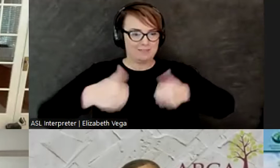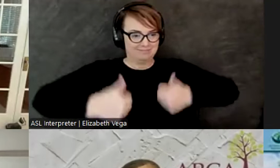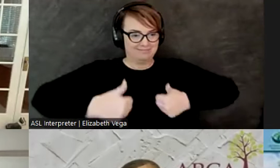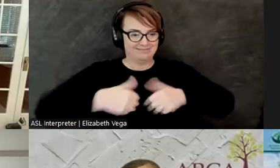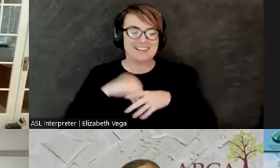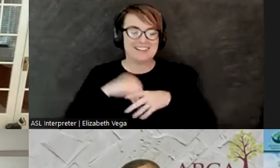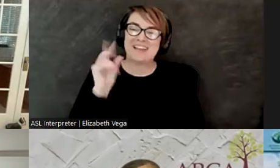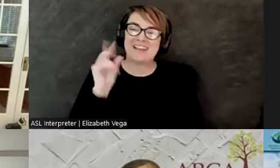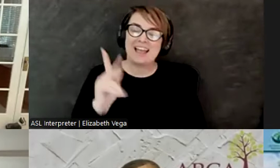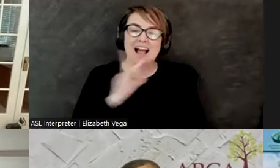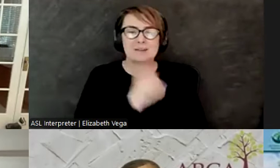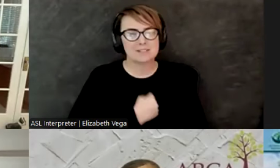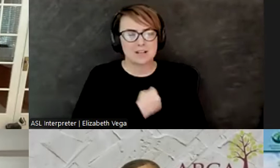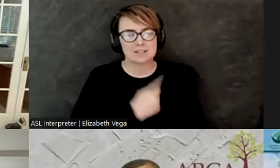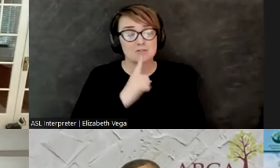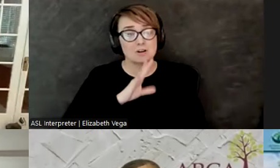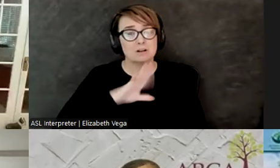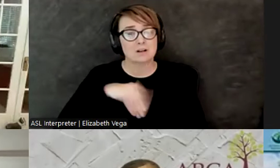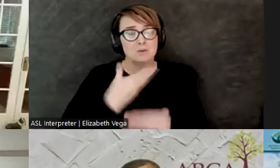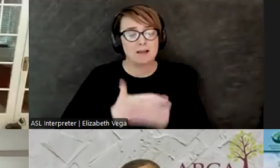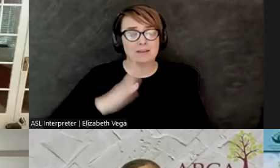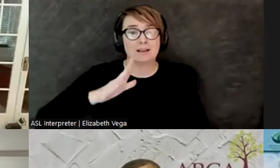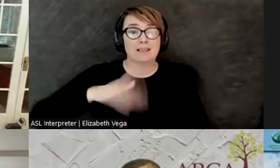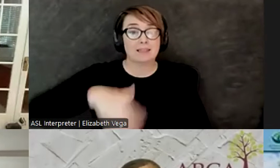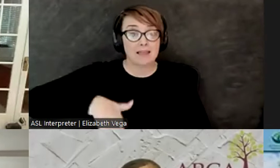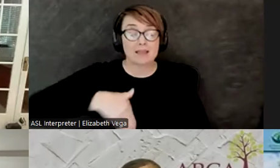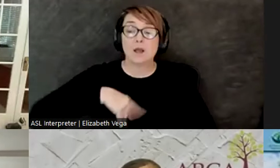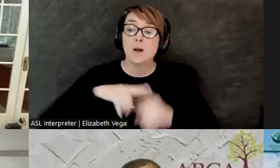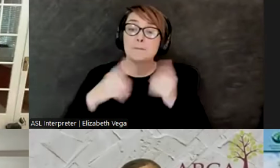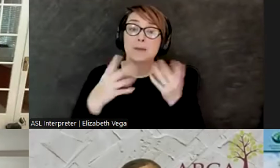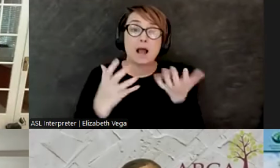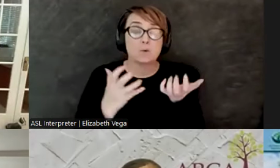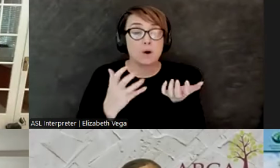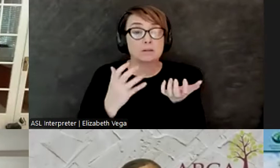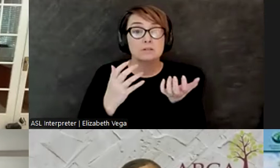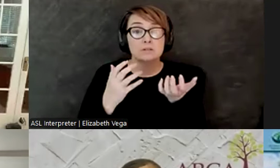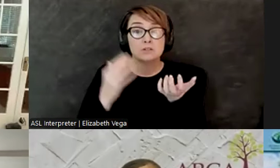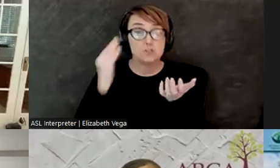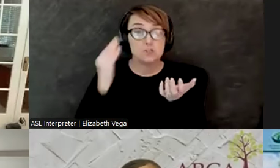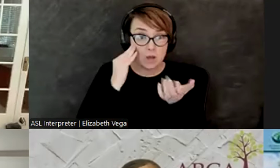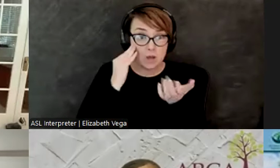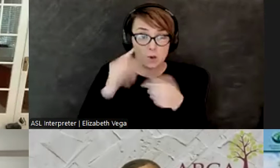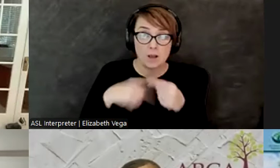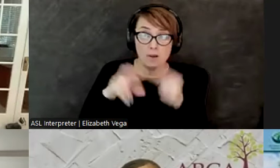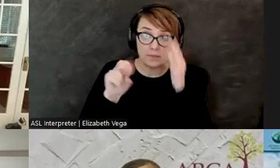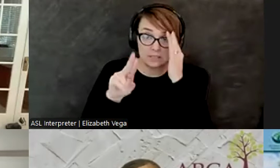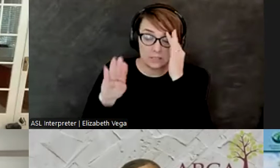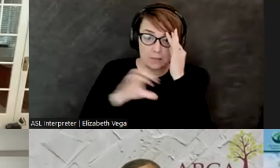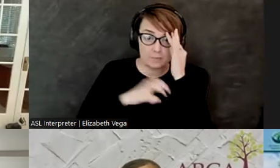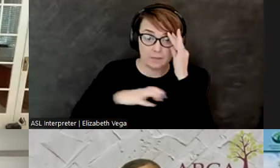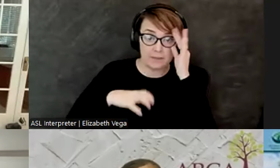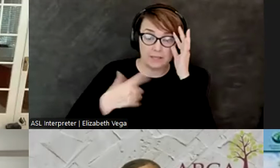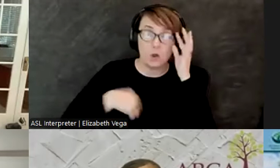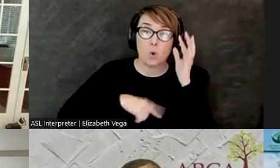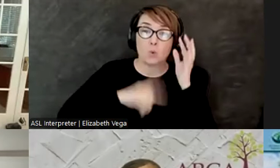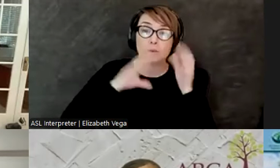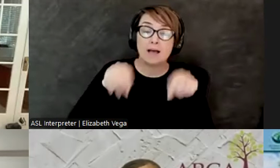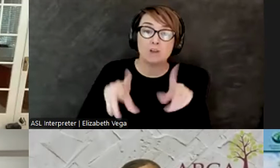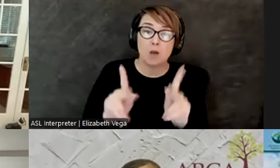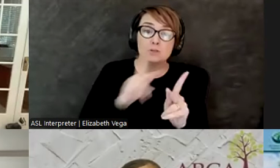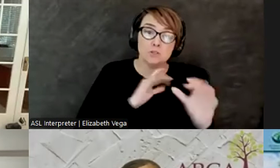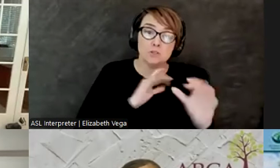I apologize for being so late. Okay. I just want to know the subcommittee, will we have an opportunity to communicate with it much